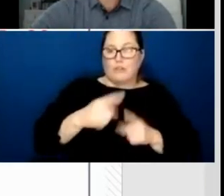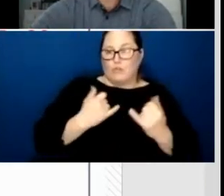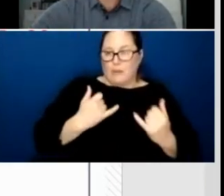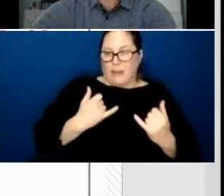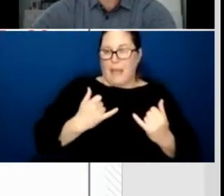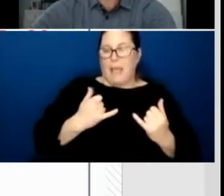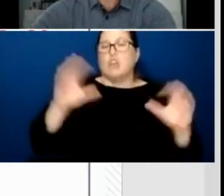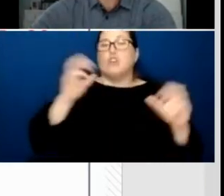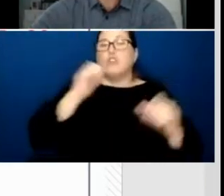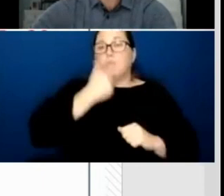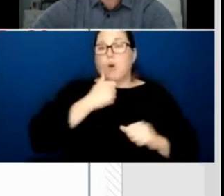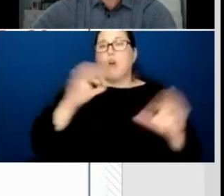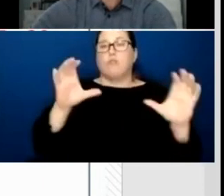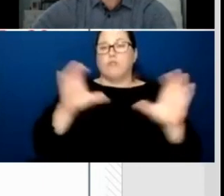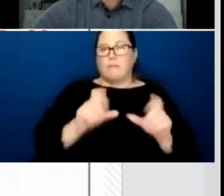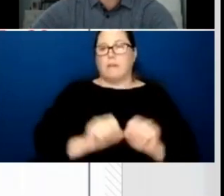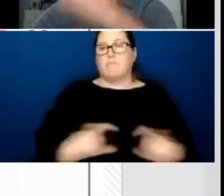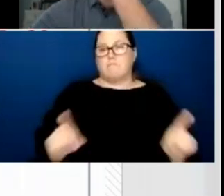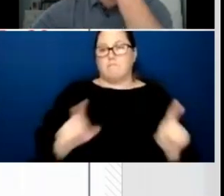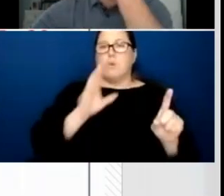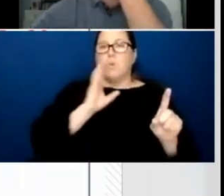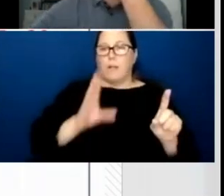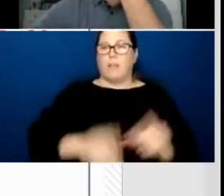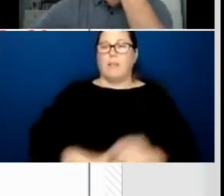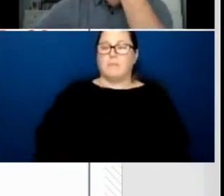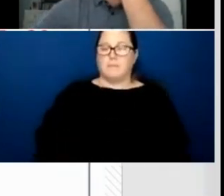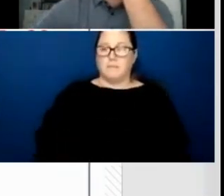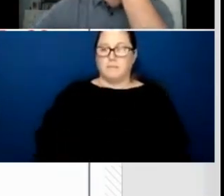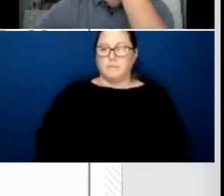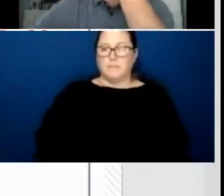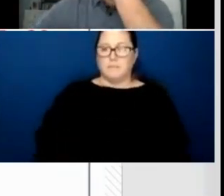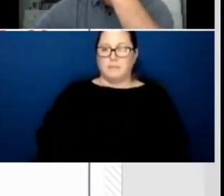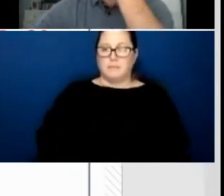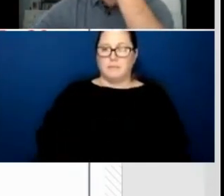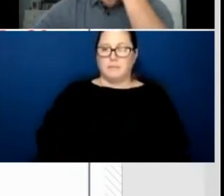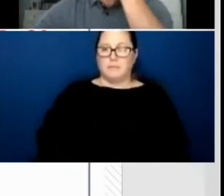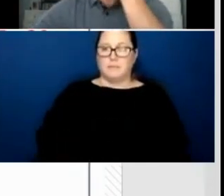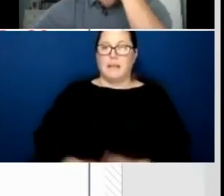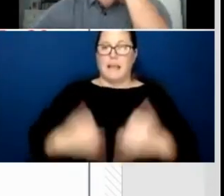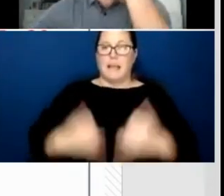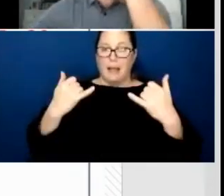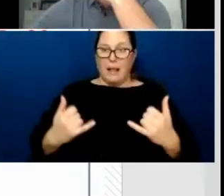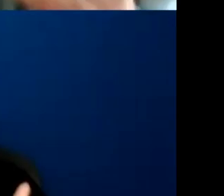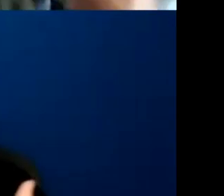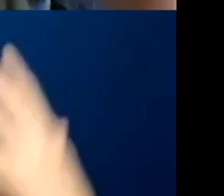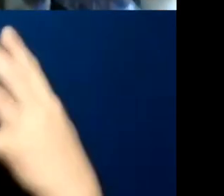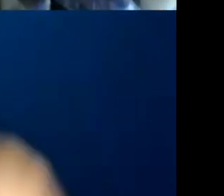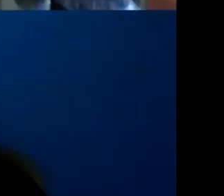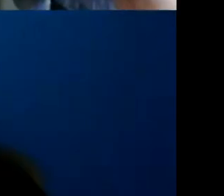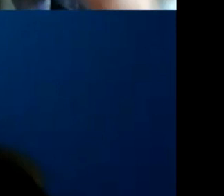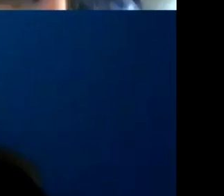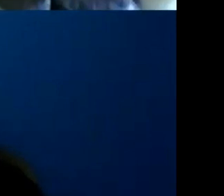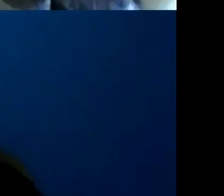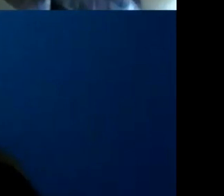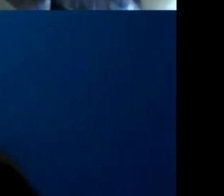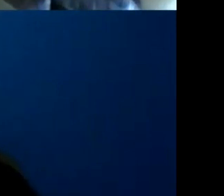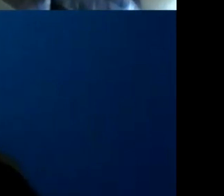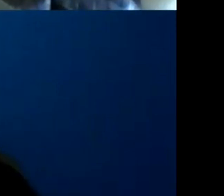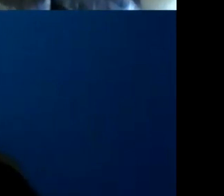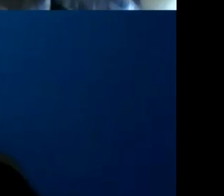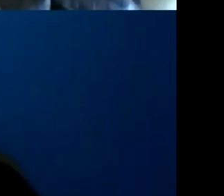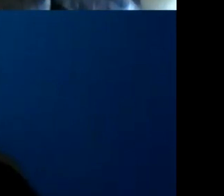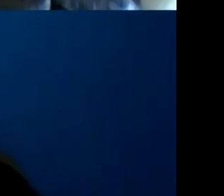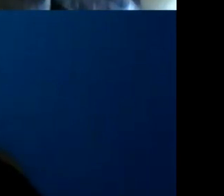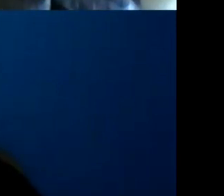to show that you were here with us today. Okay. So with that, I'm going to hop out and I want to bring in our